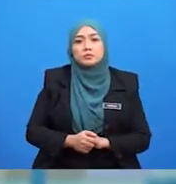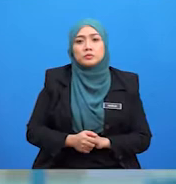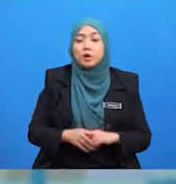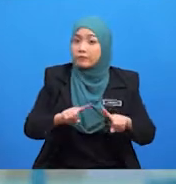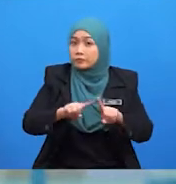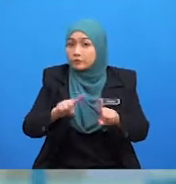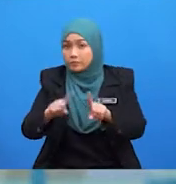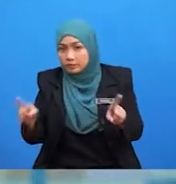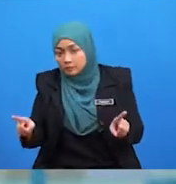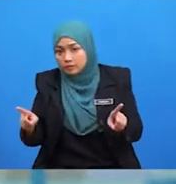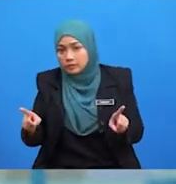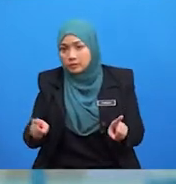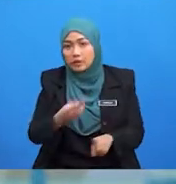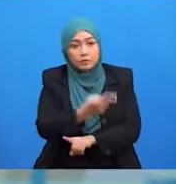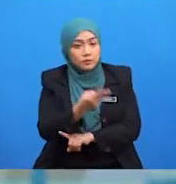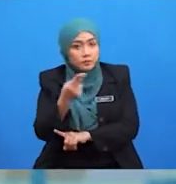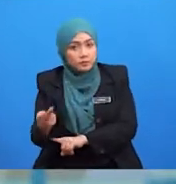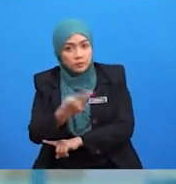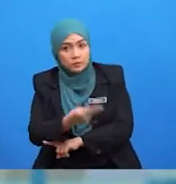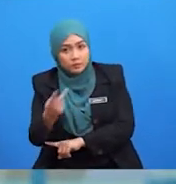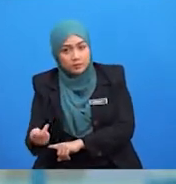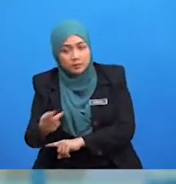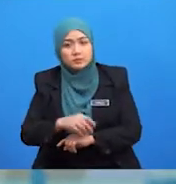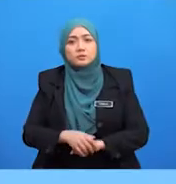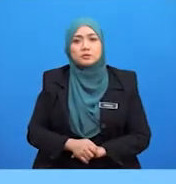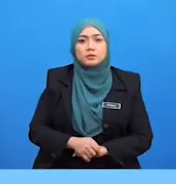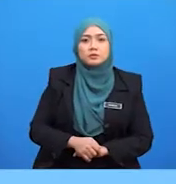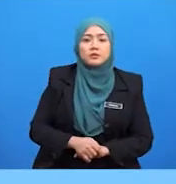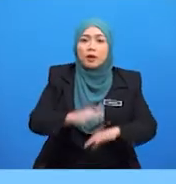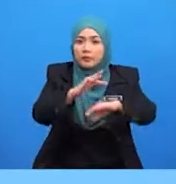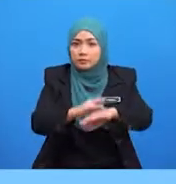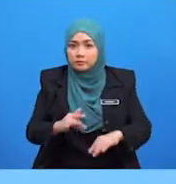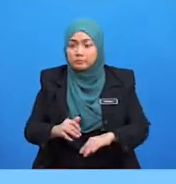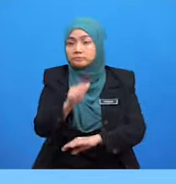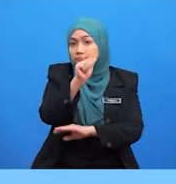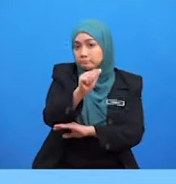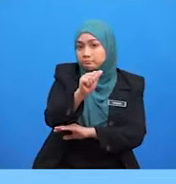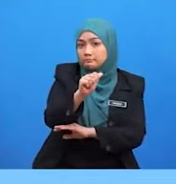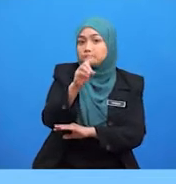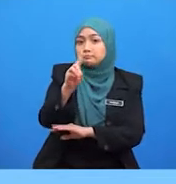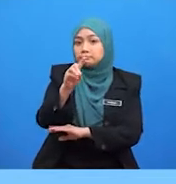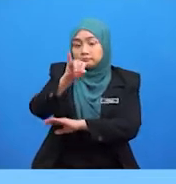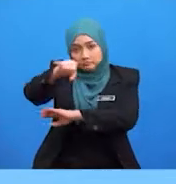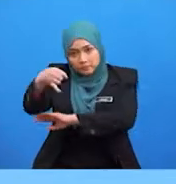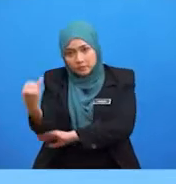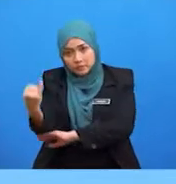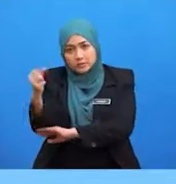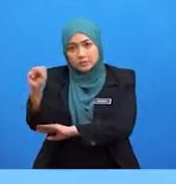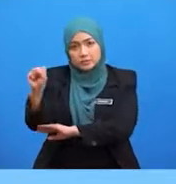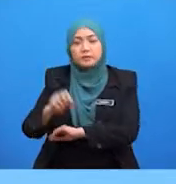things and different people beautifully. And we call all these words adjectives.